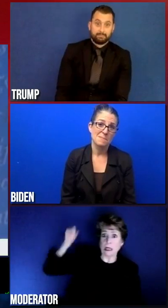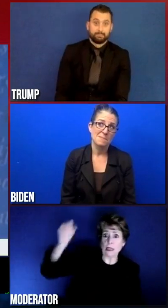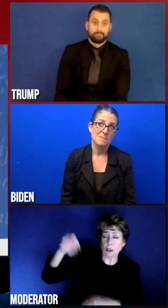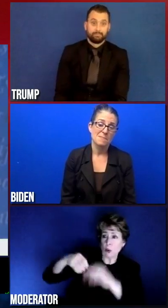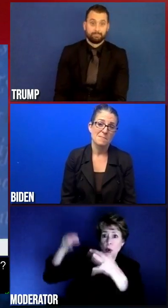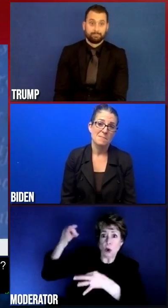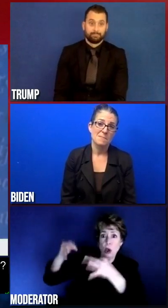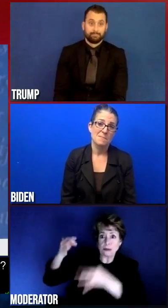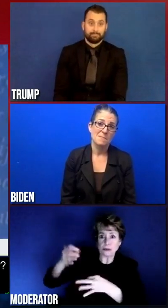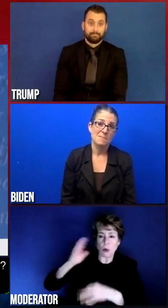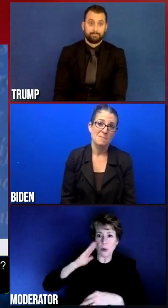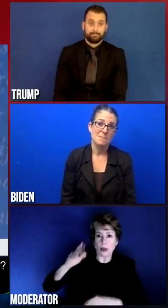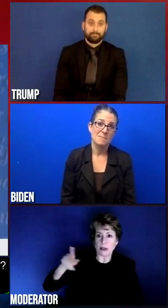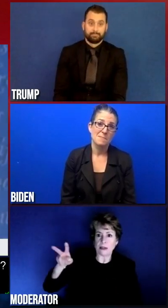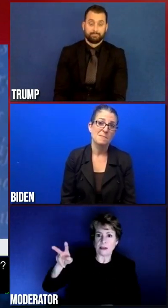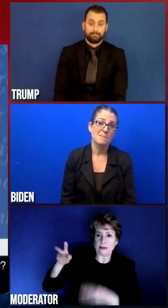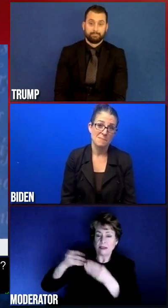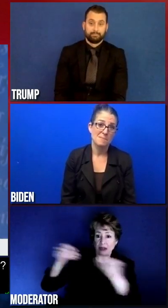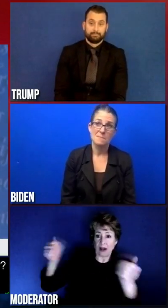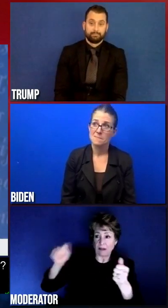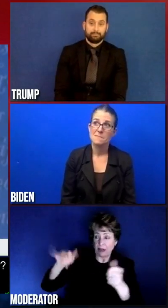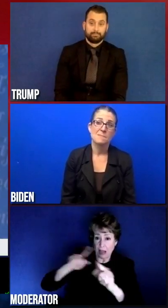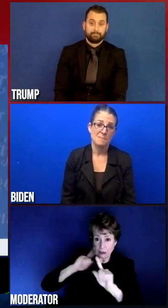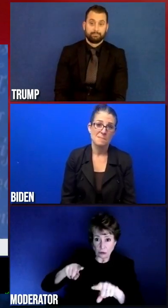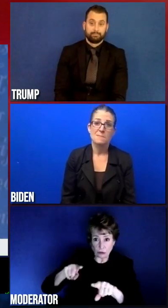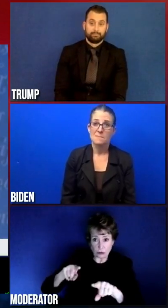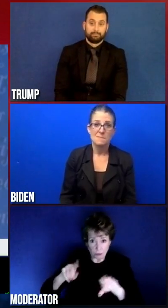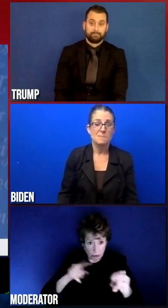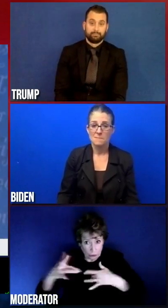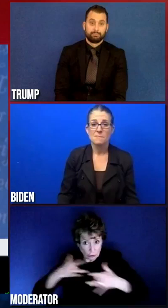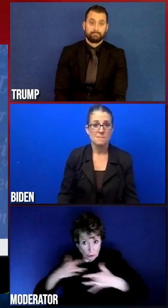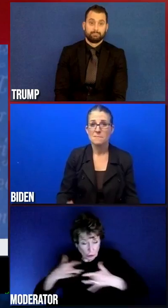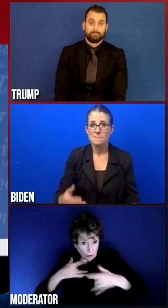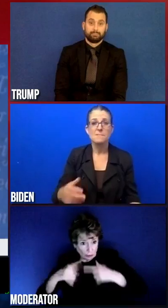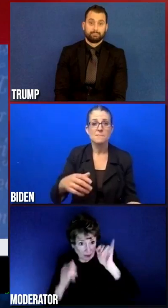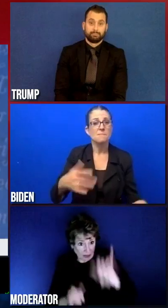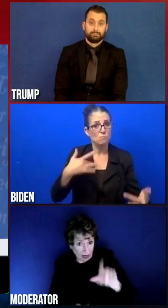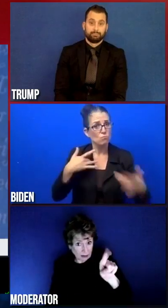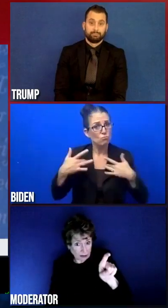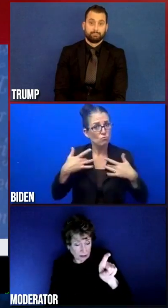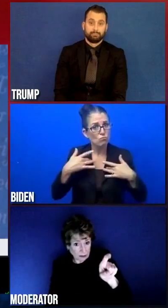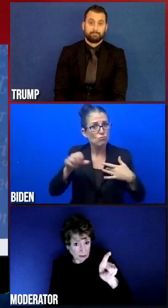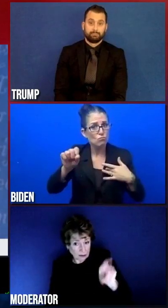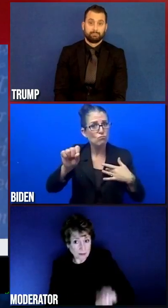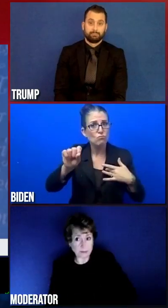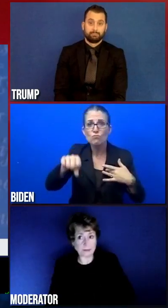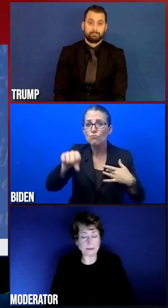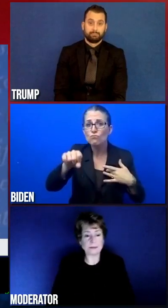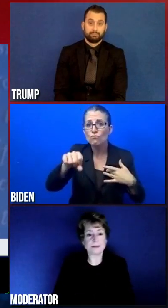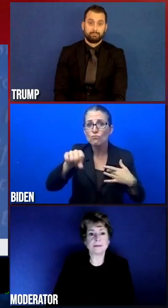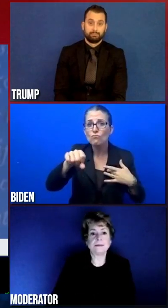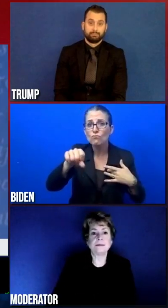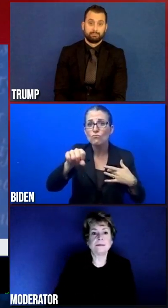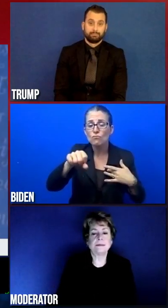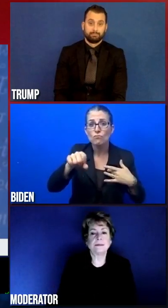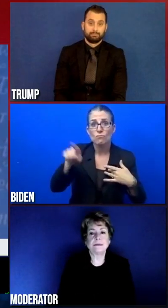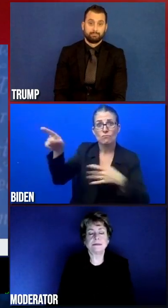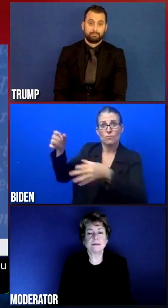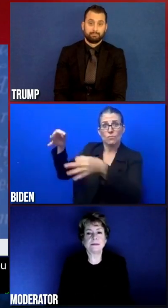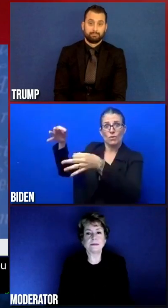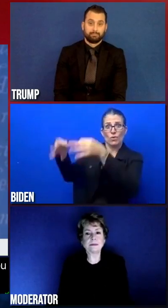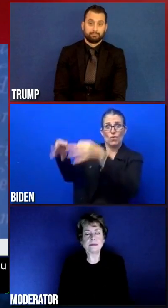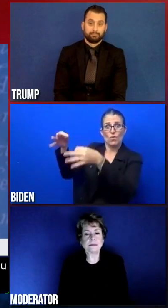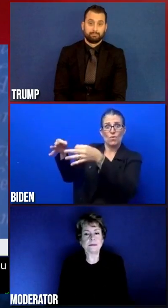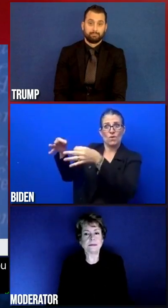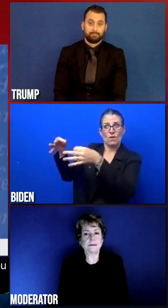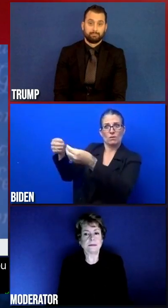because here's the deal. When you get a ballot and you fill it out, you're supposed to have an affidavit. If you